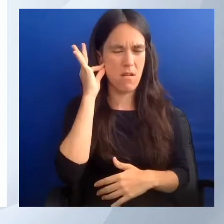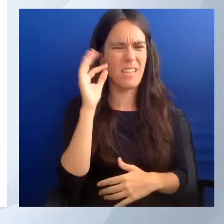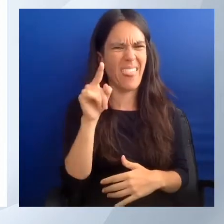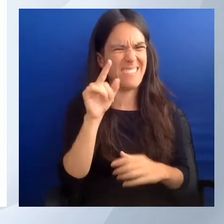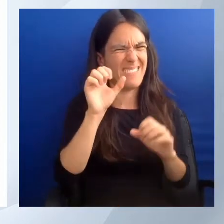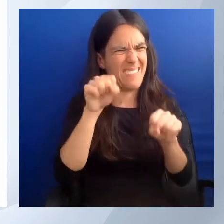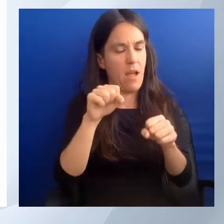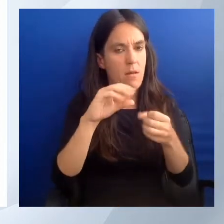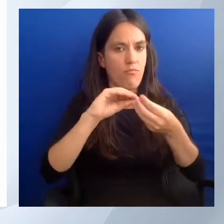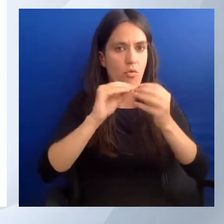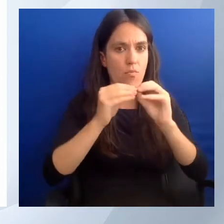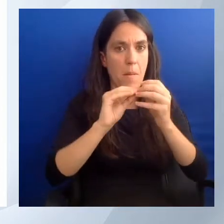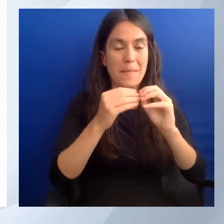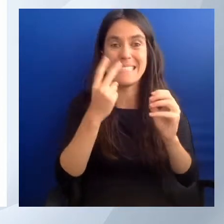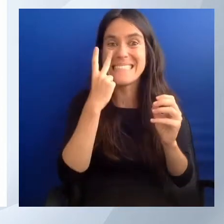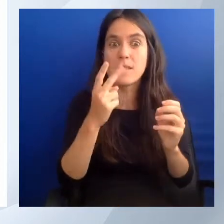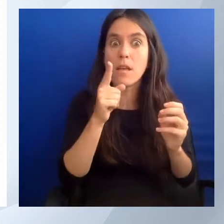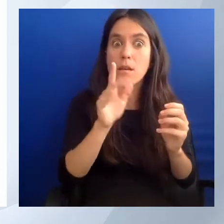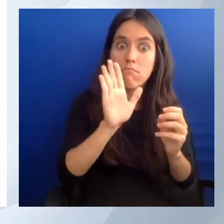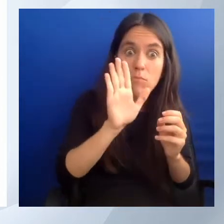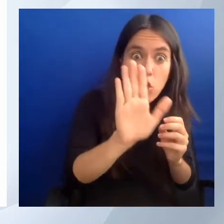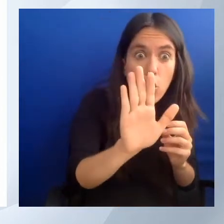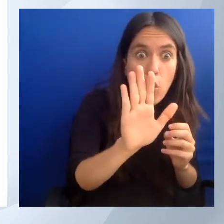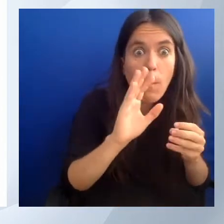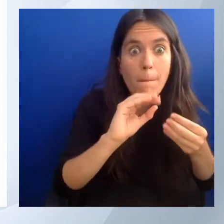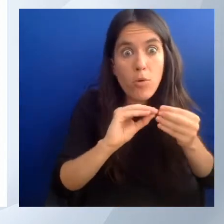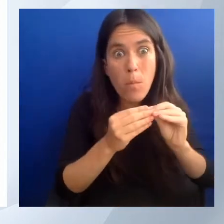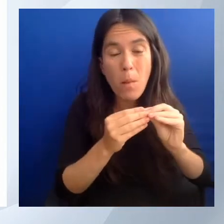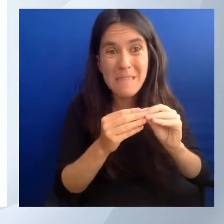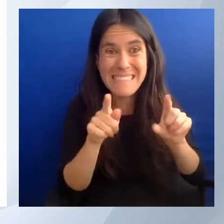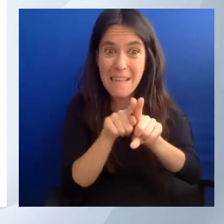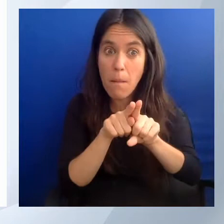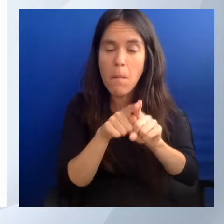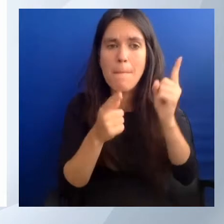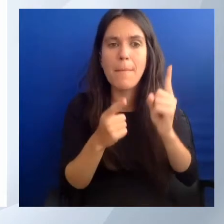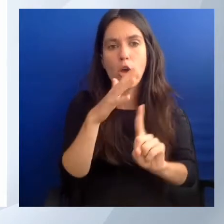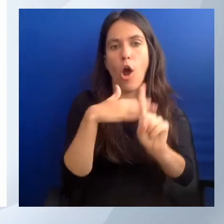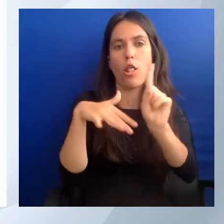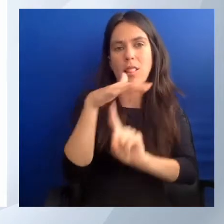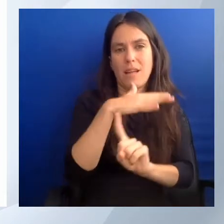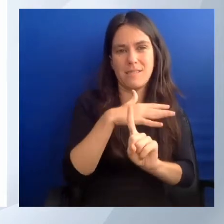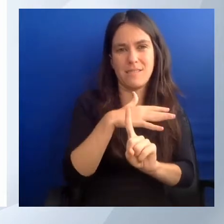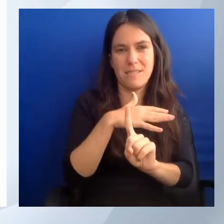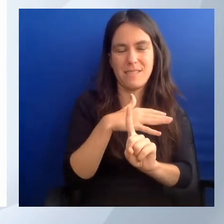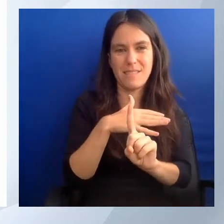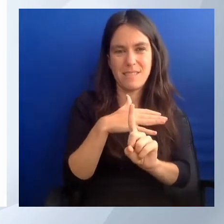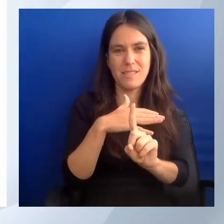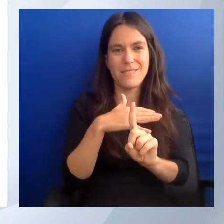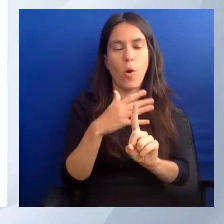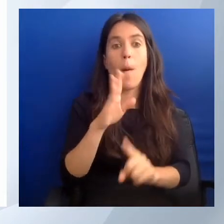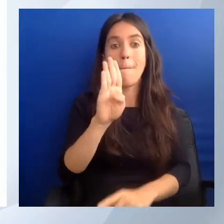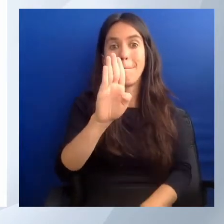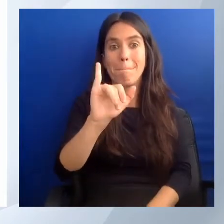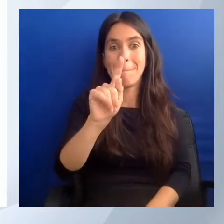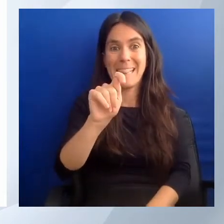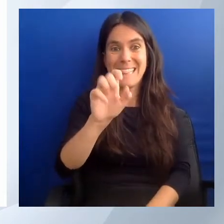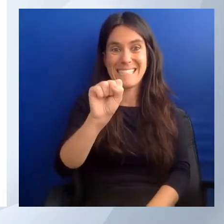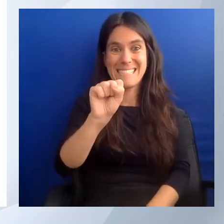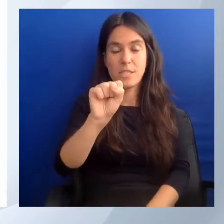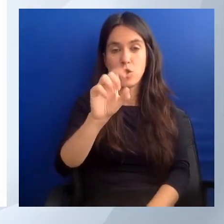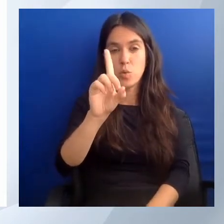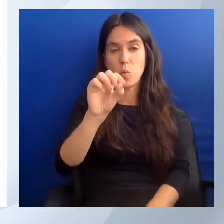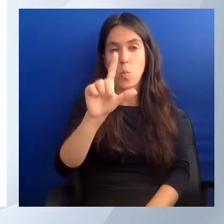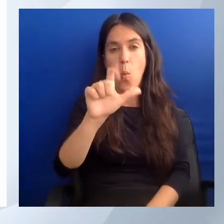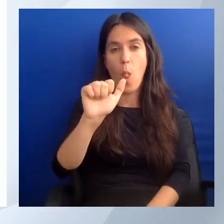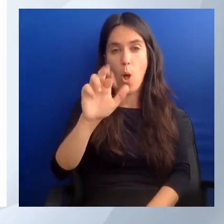for your specific case, that depends on the context that you work in. So in the case of bits and dollars, they want to make sure that they hand